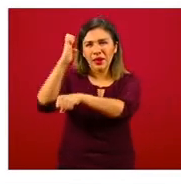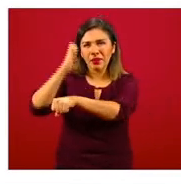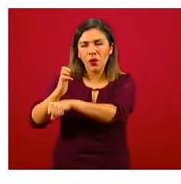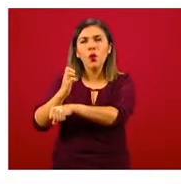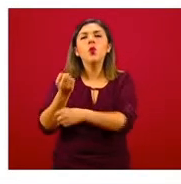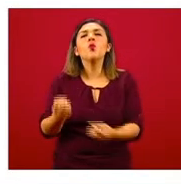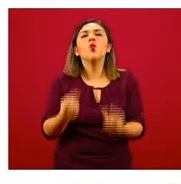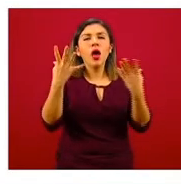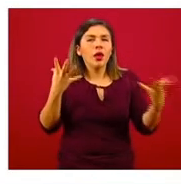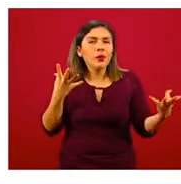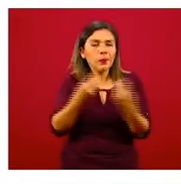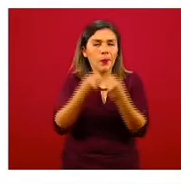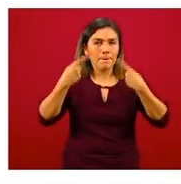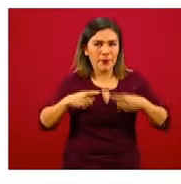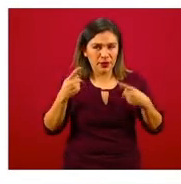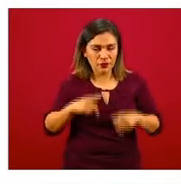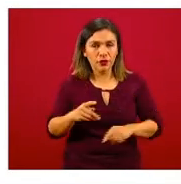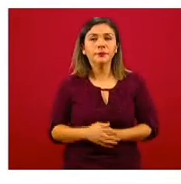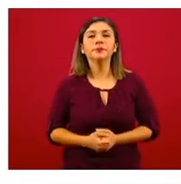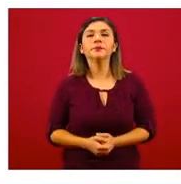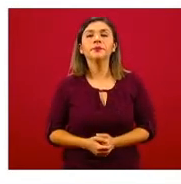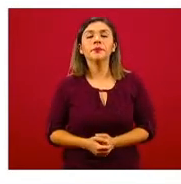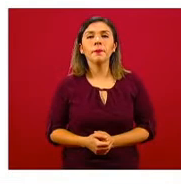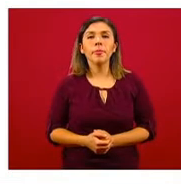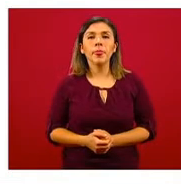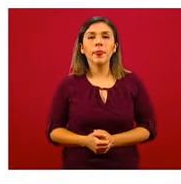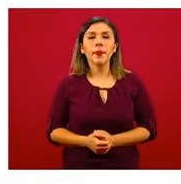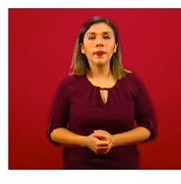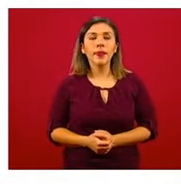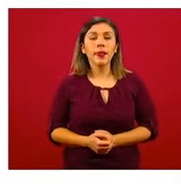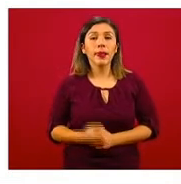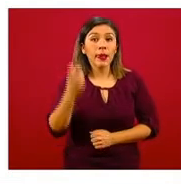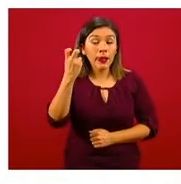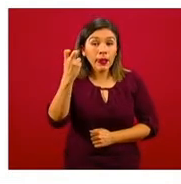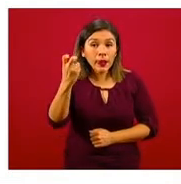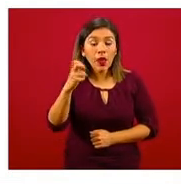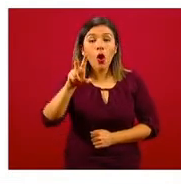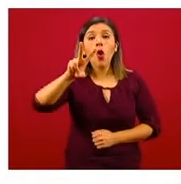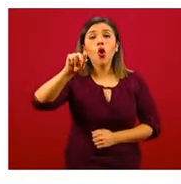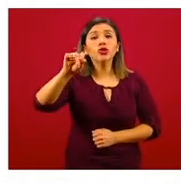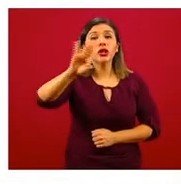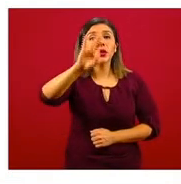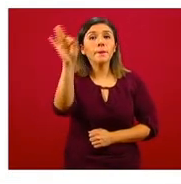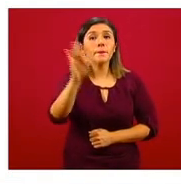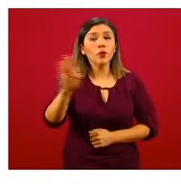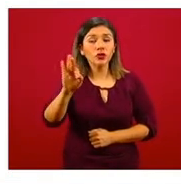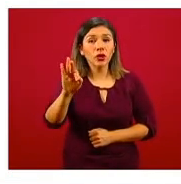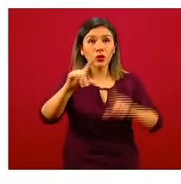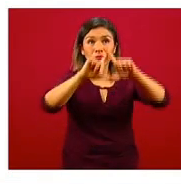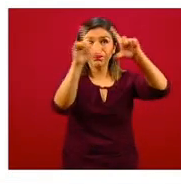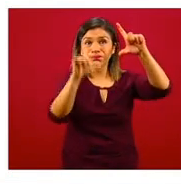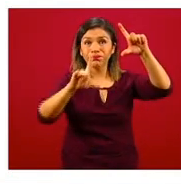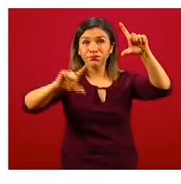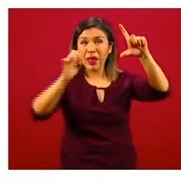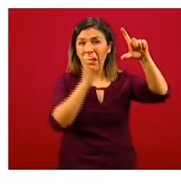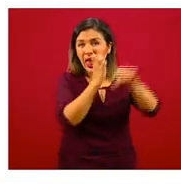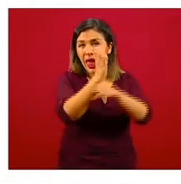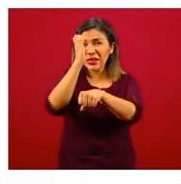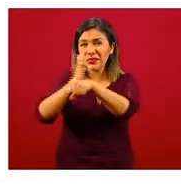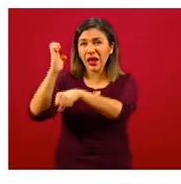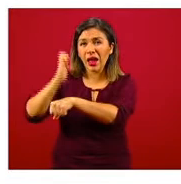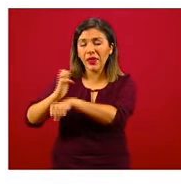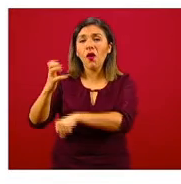This is the map per state of the cumulative burden of the disease. More than